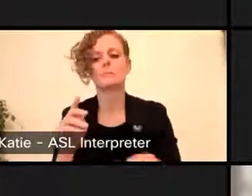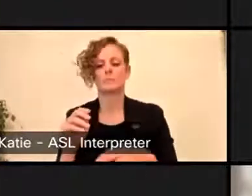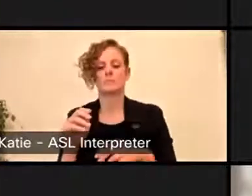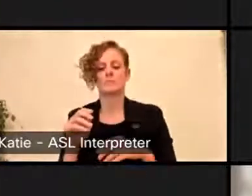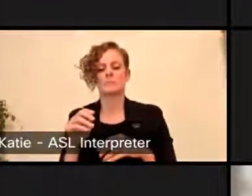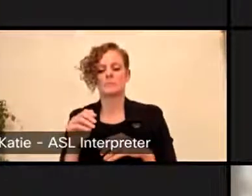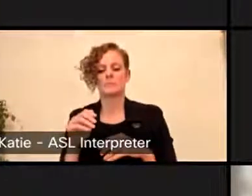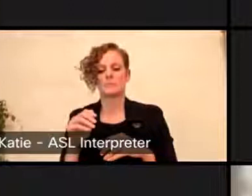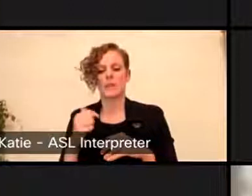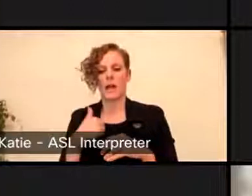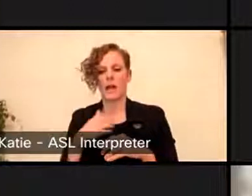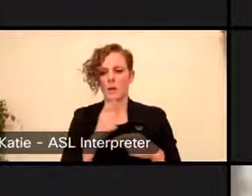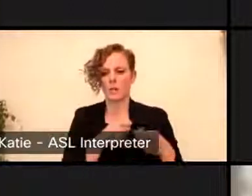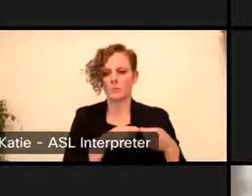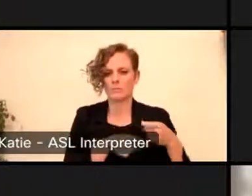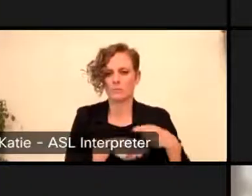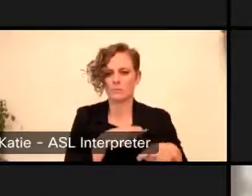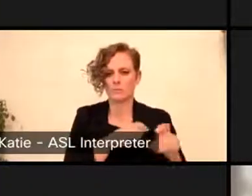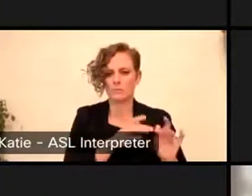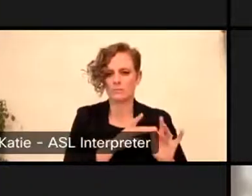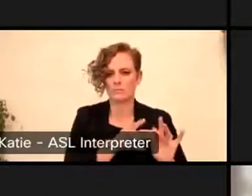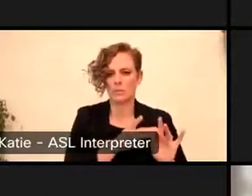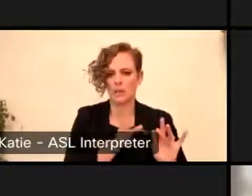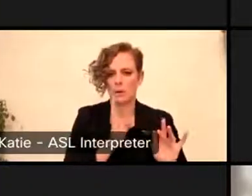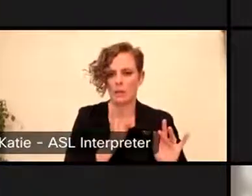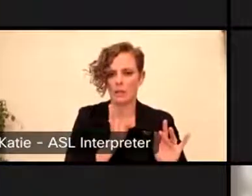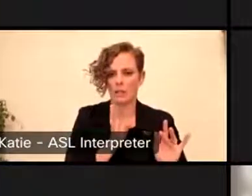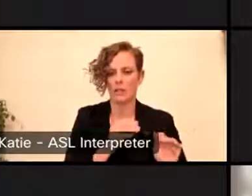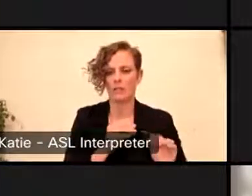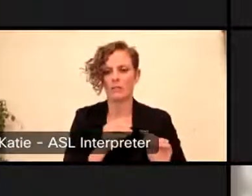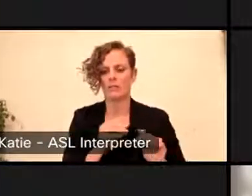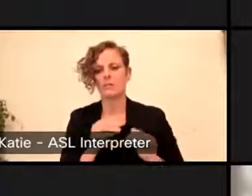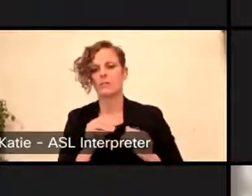And Shirley, good morning, Shirley, from Community Services.